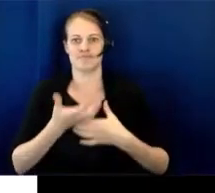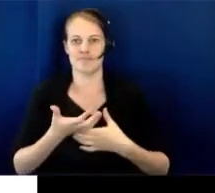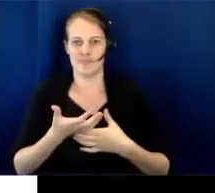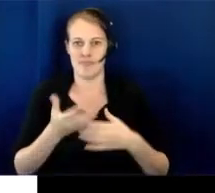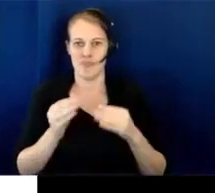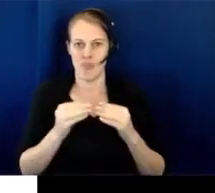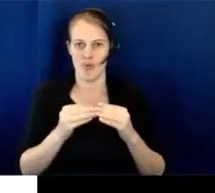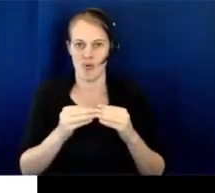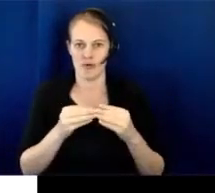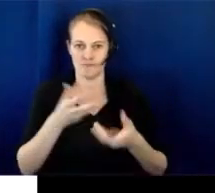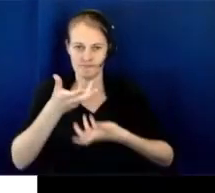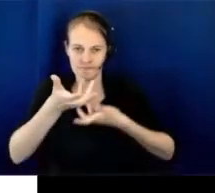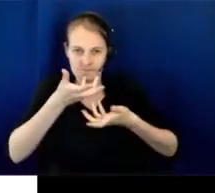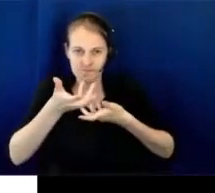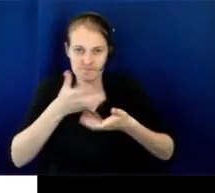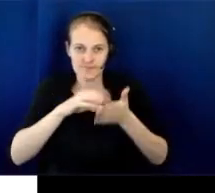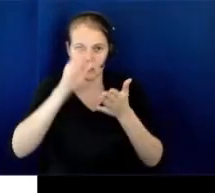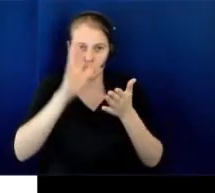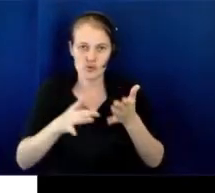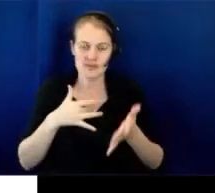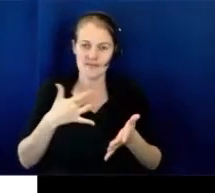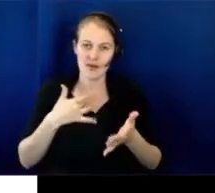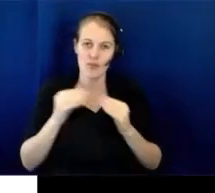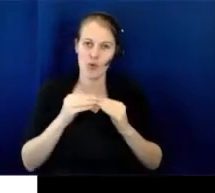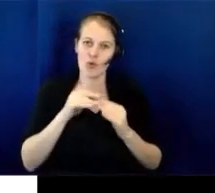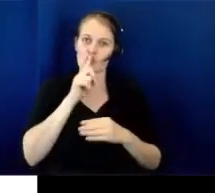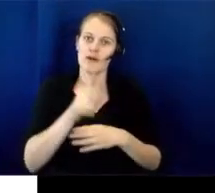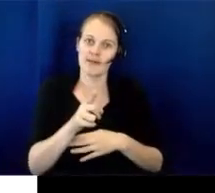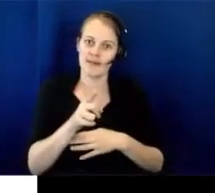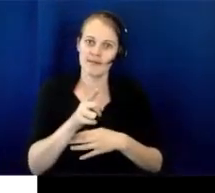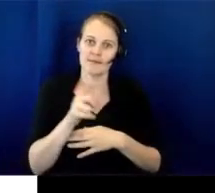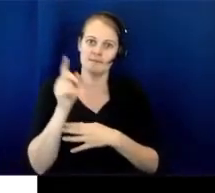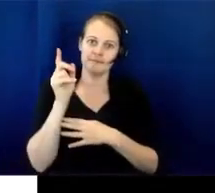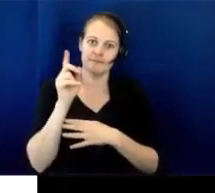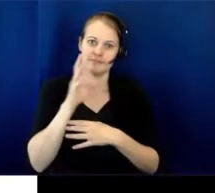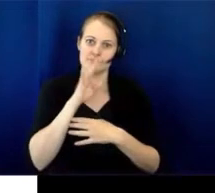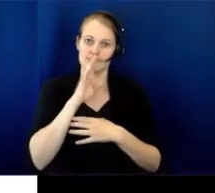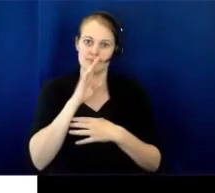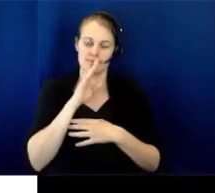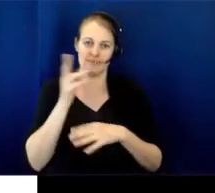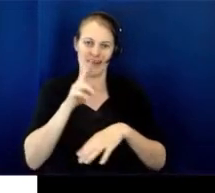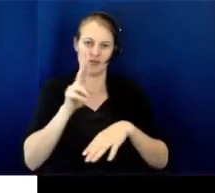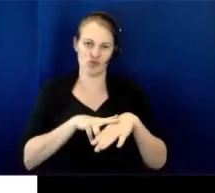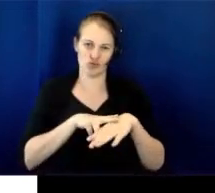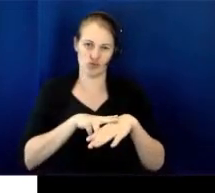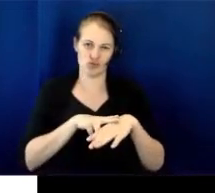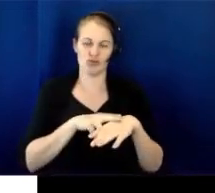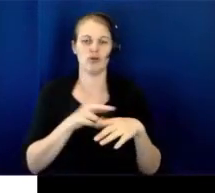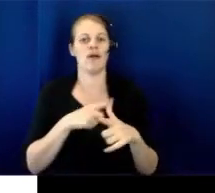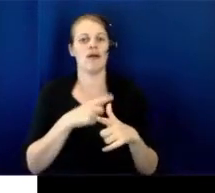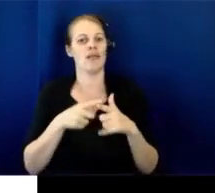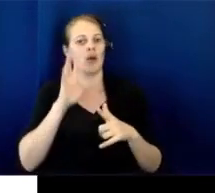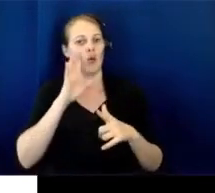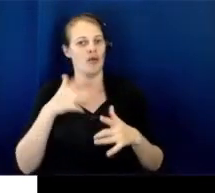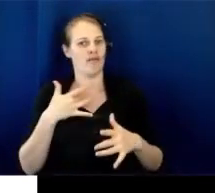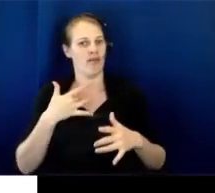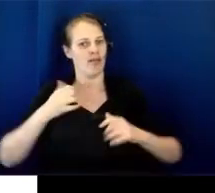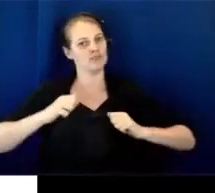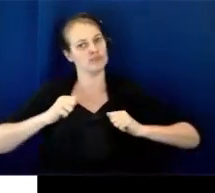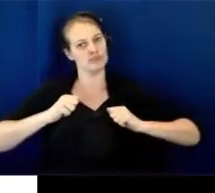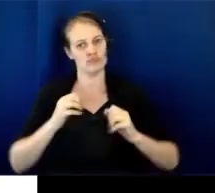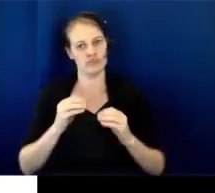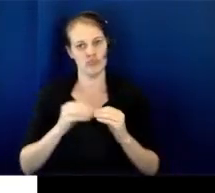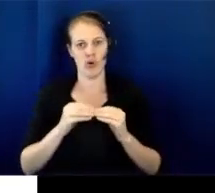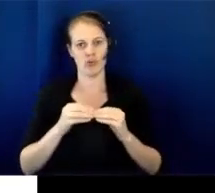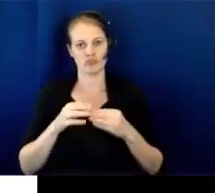student engagement because your students feel that you're being more real. And it also kind of loosens you up as well, makes your video a little